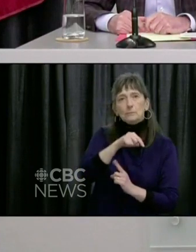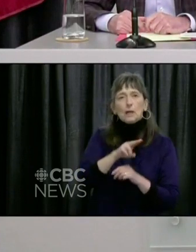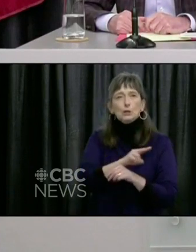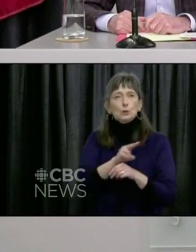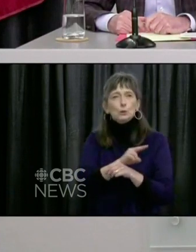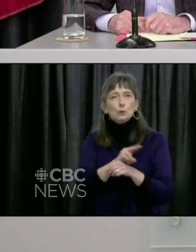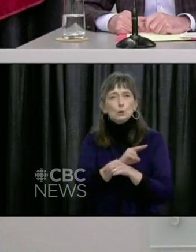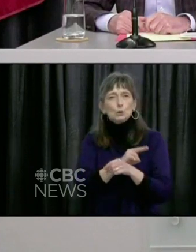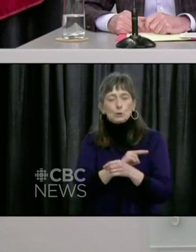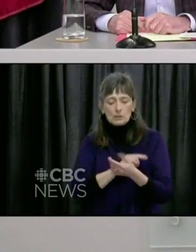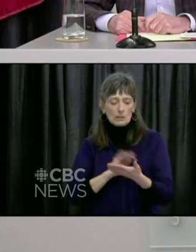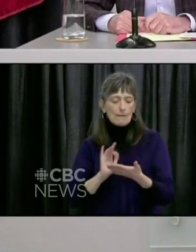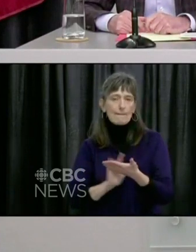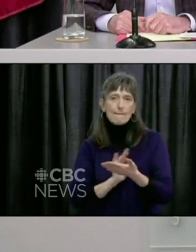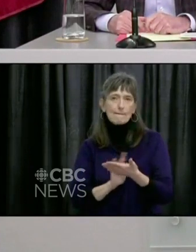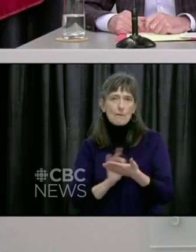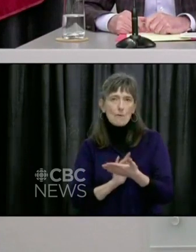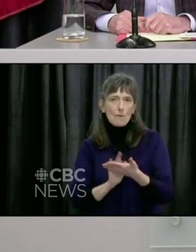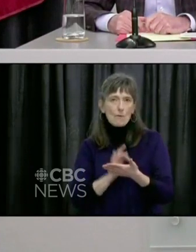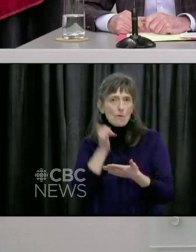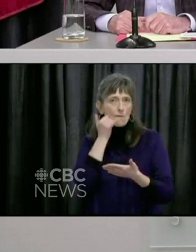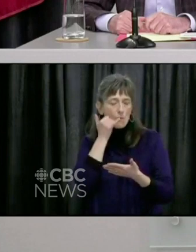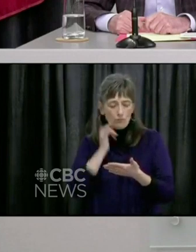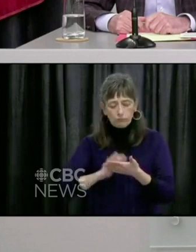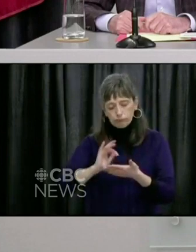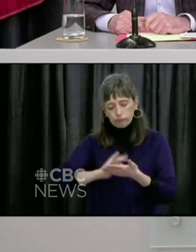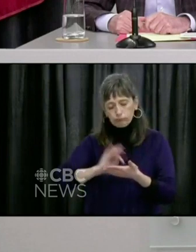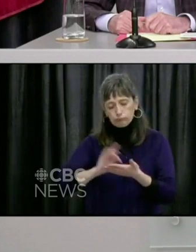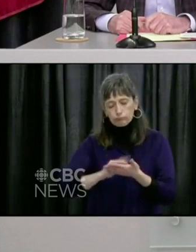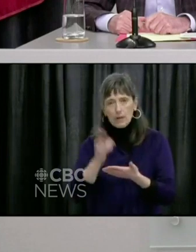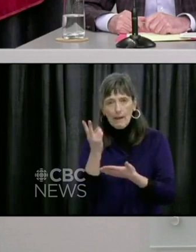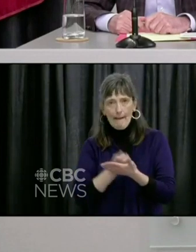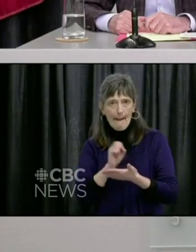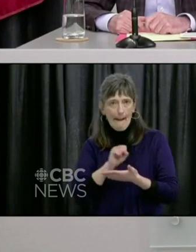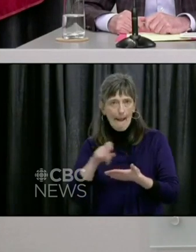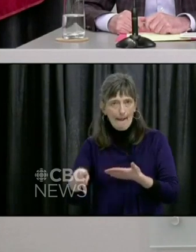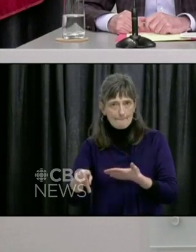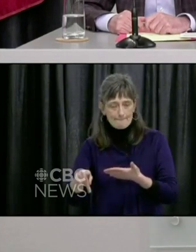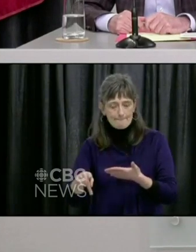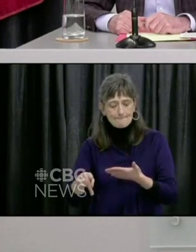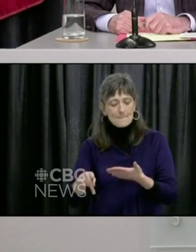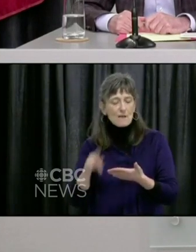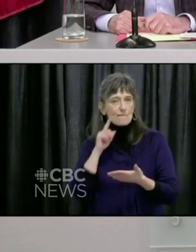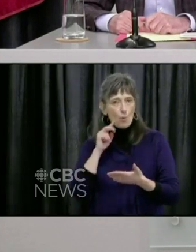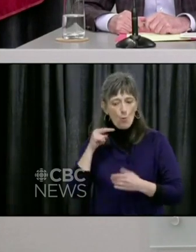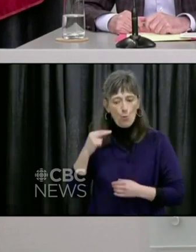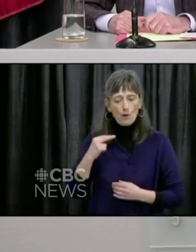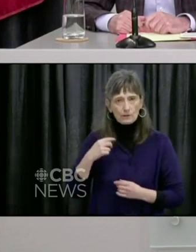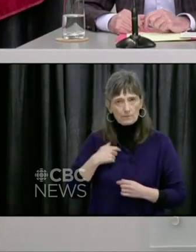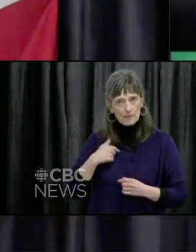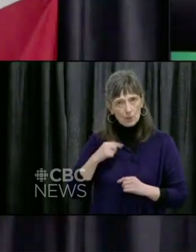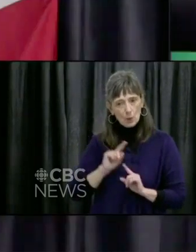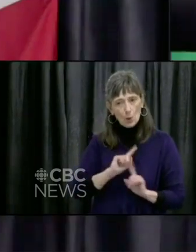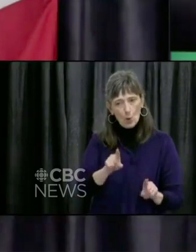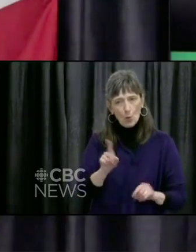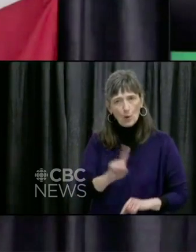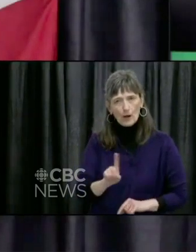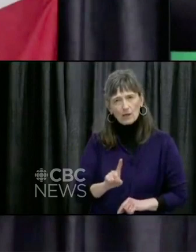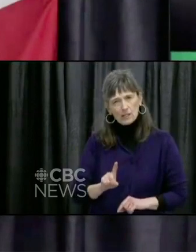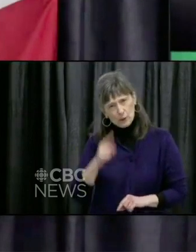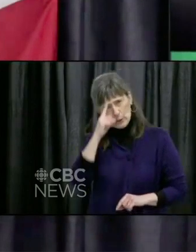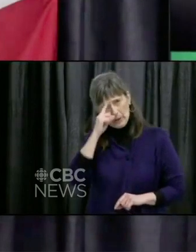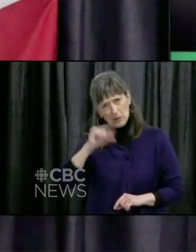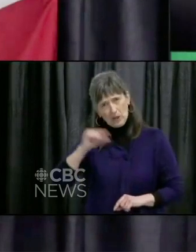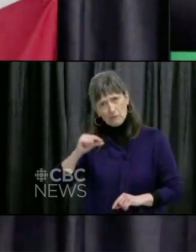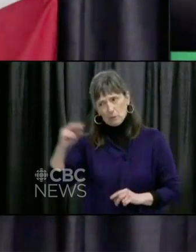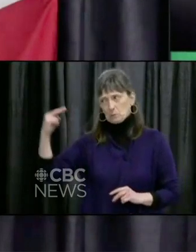to guide public health measures. What do you say to people that said, that's too much, Big Brother's already looking over me, I don't need more of that?